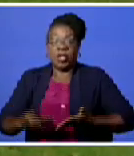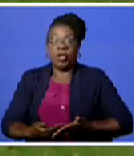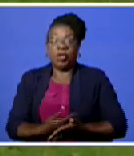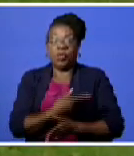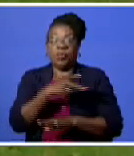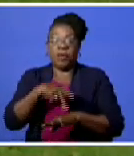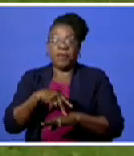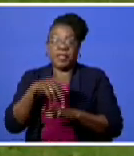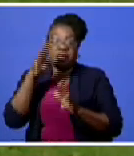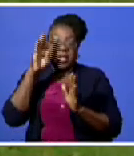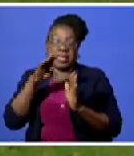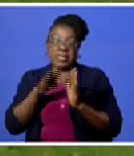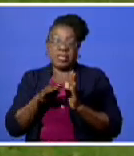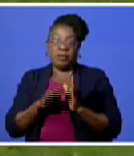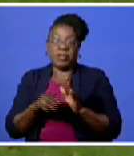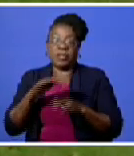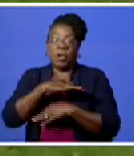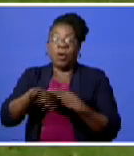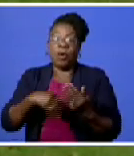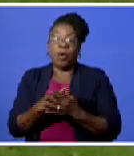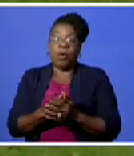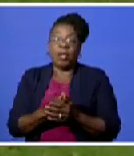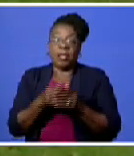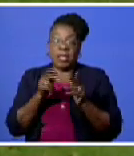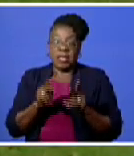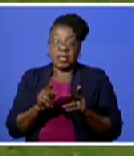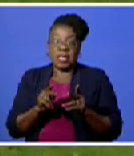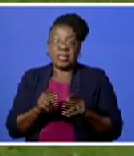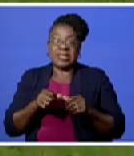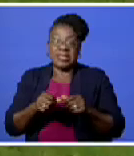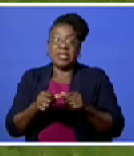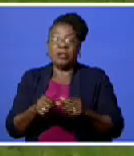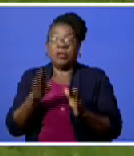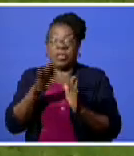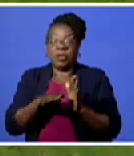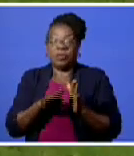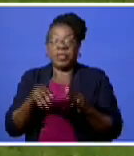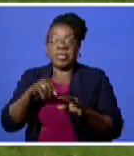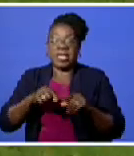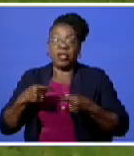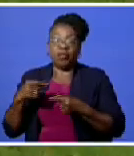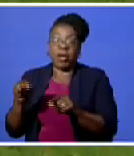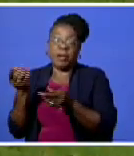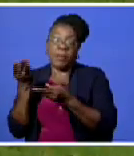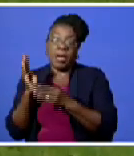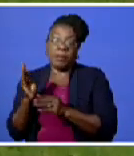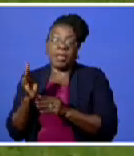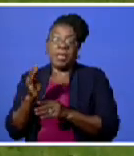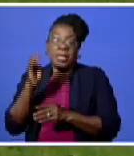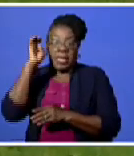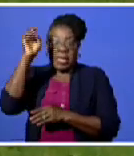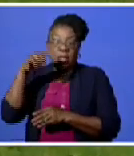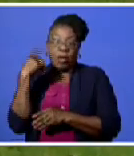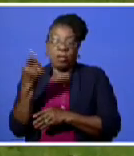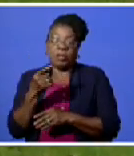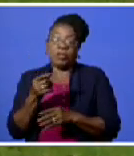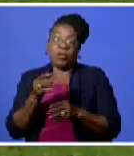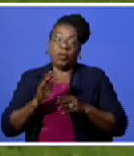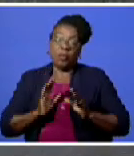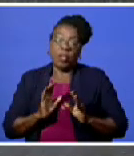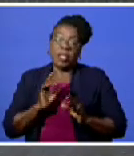have decreased while cases continue to increase in Grand Bahama. Prime Minister Minnis also reiterated his message to the